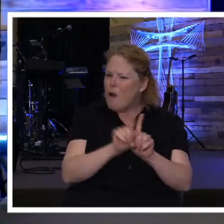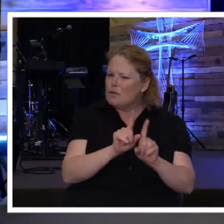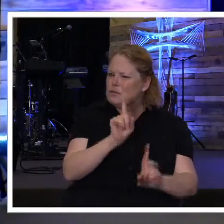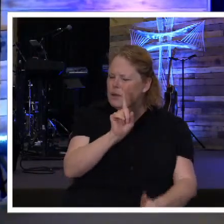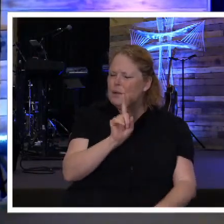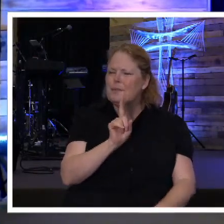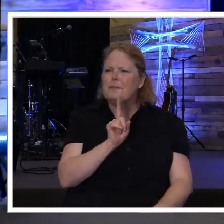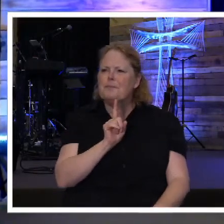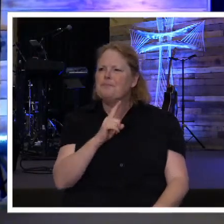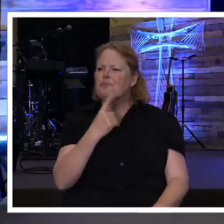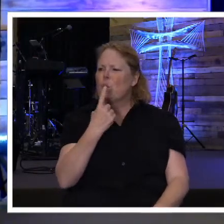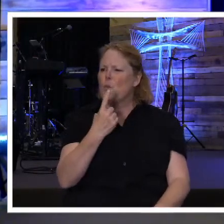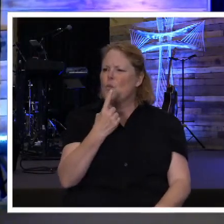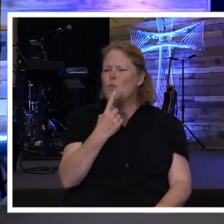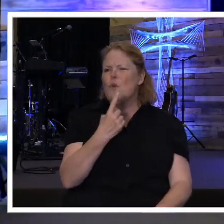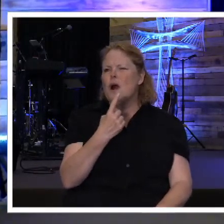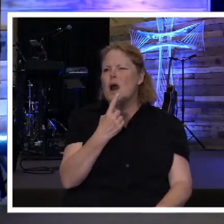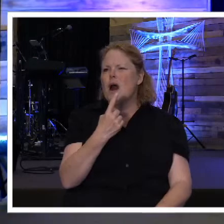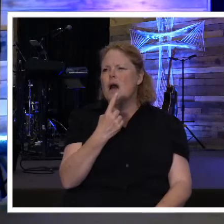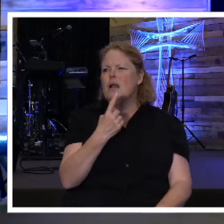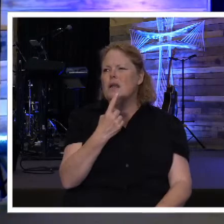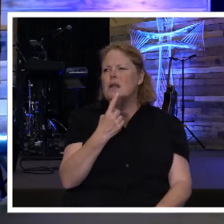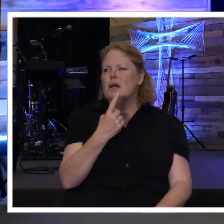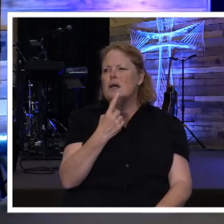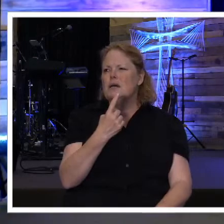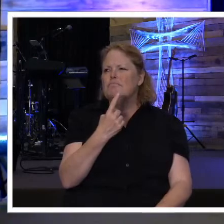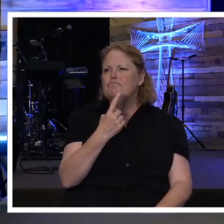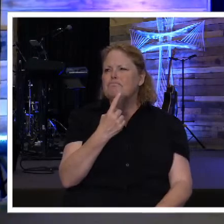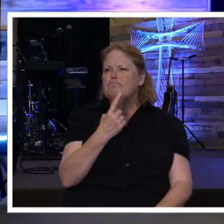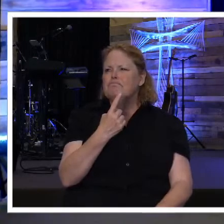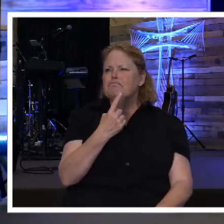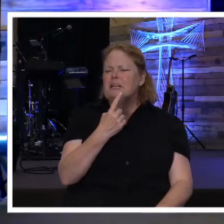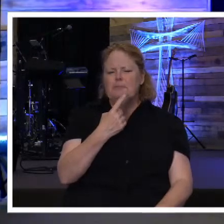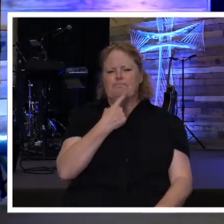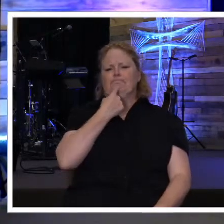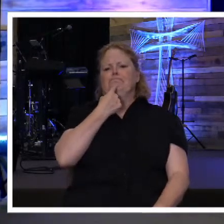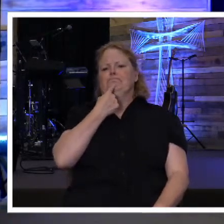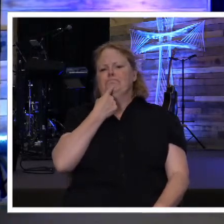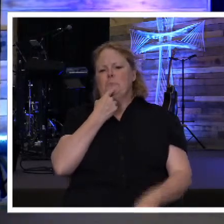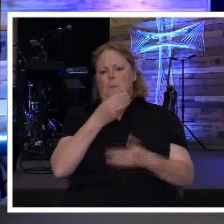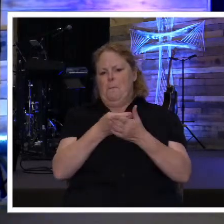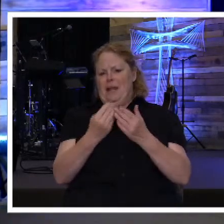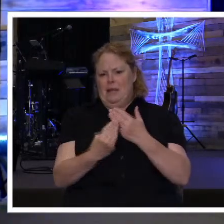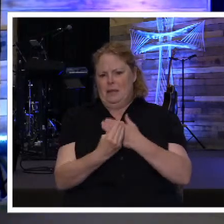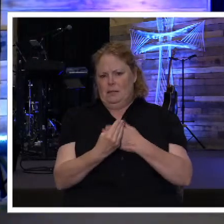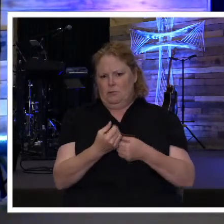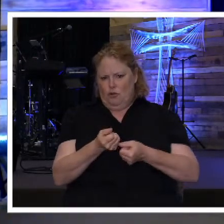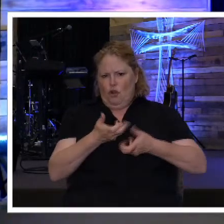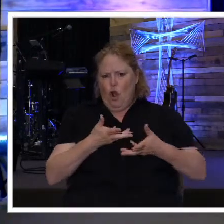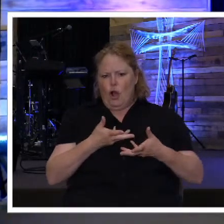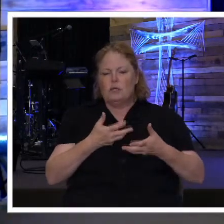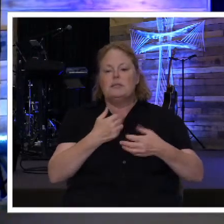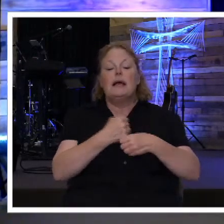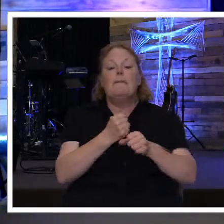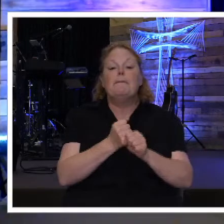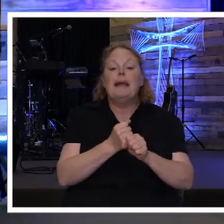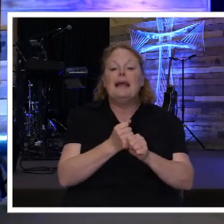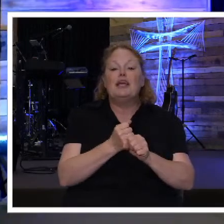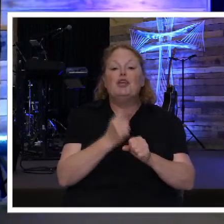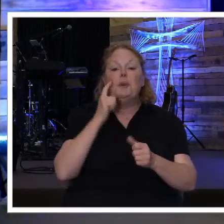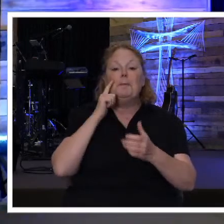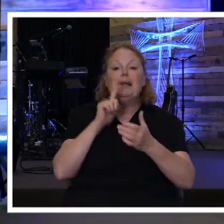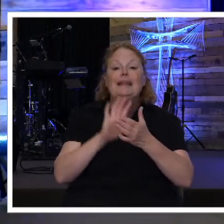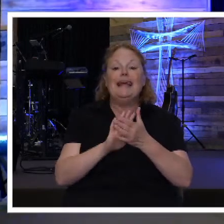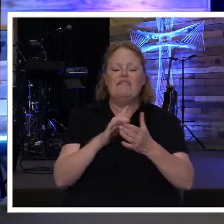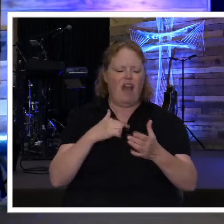deep disillusions that money can cause us is this. It will make you falsely believe that you are safe when